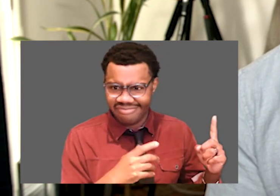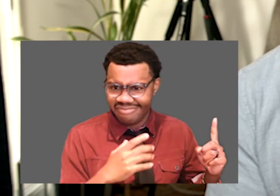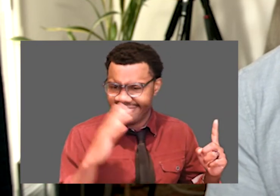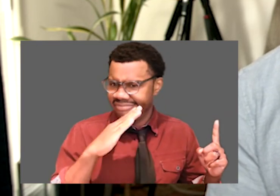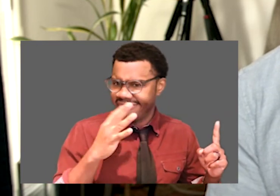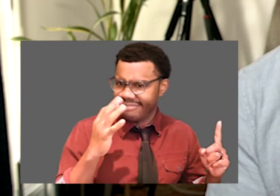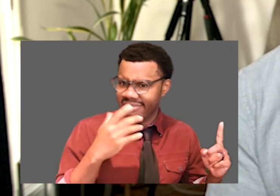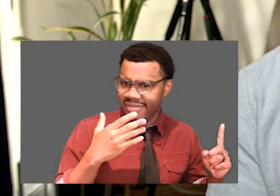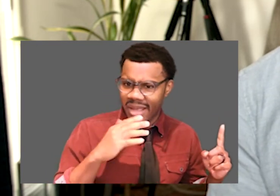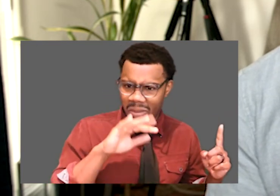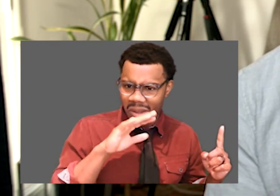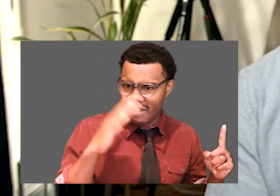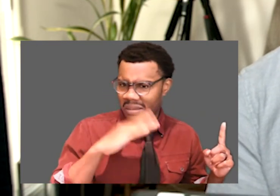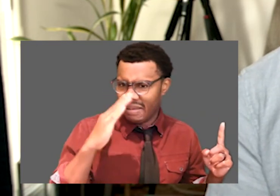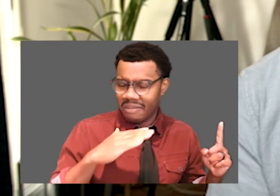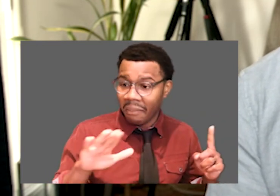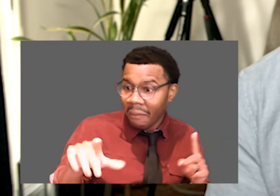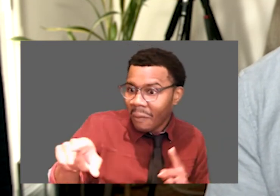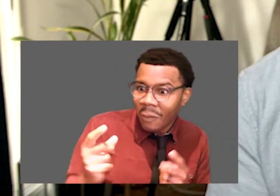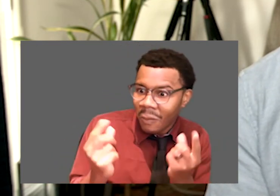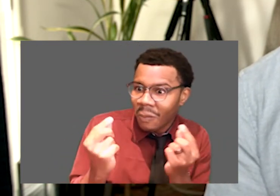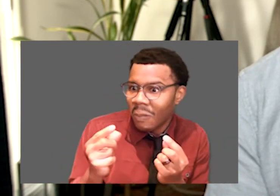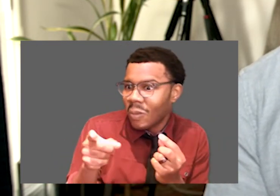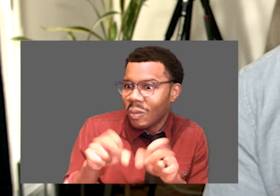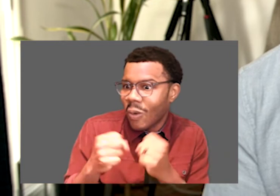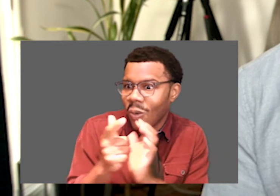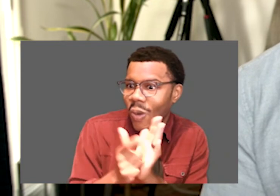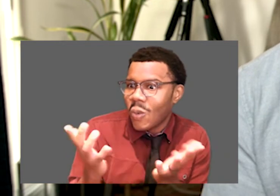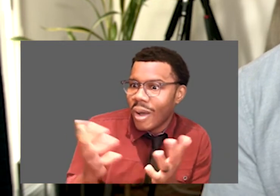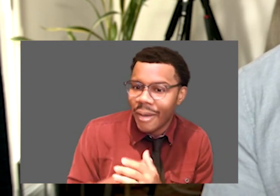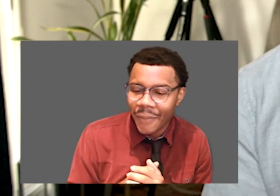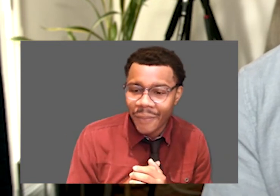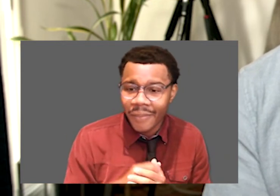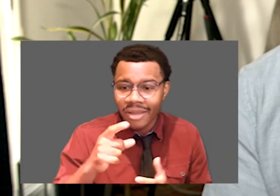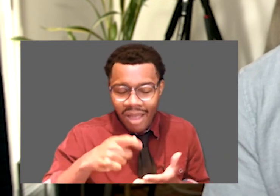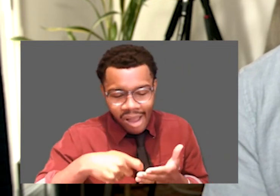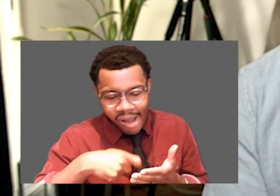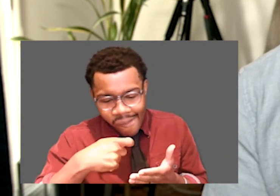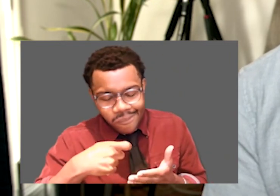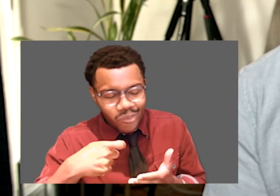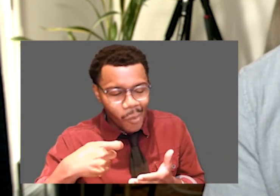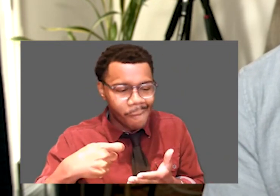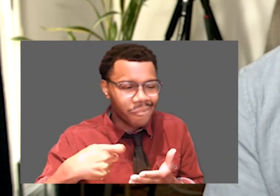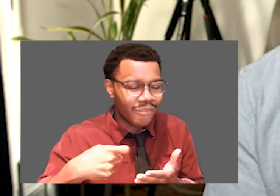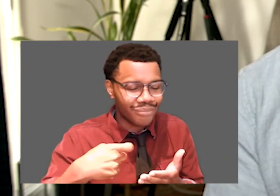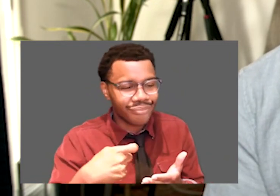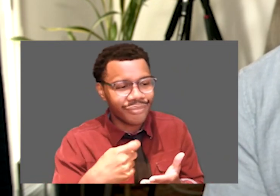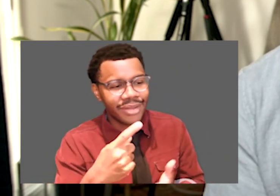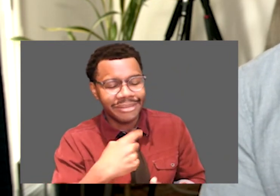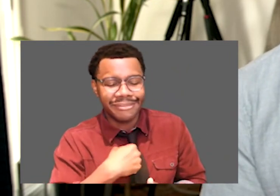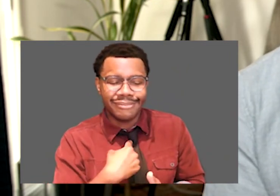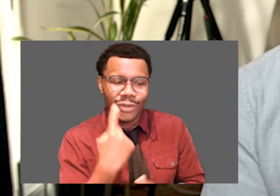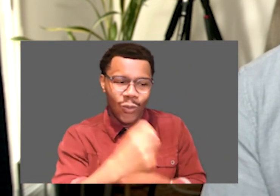You force the bland rubber chunks and pasty yolks down your throat and say, I got a year for fornicating. A whole friggin'